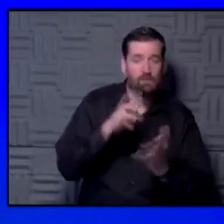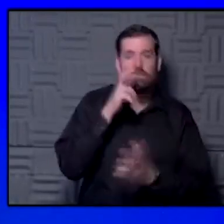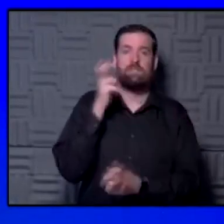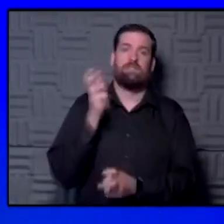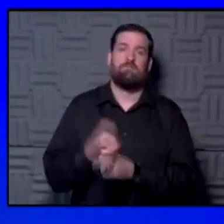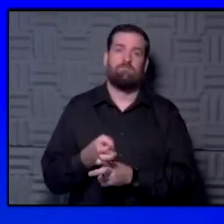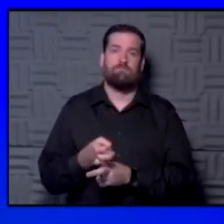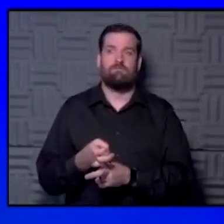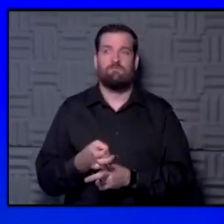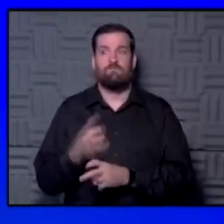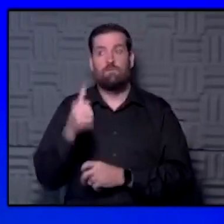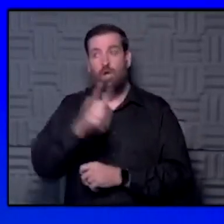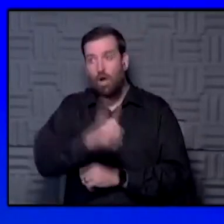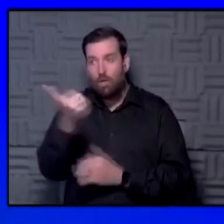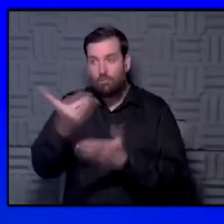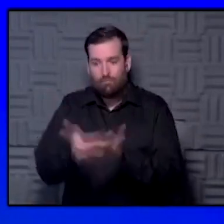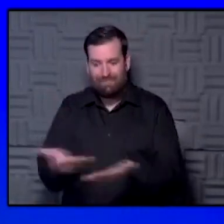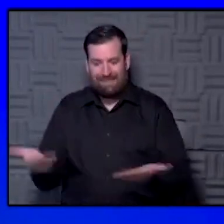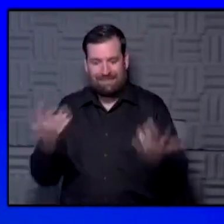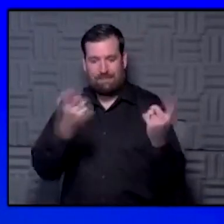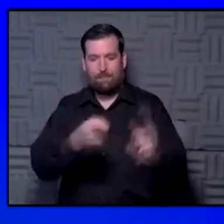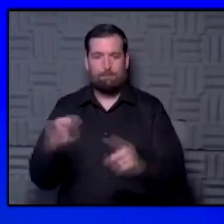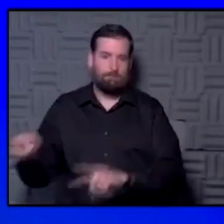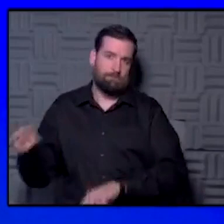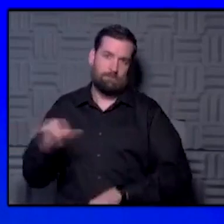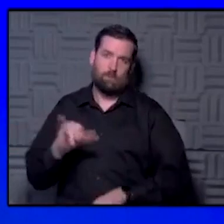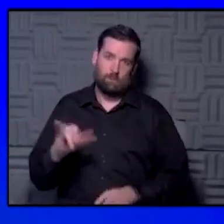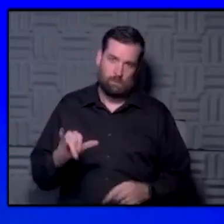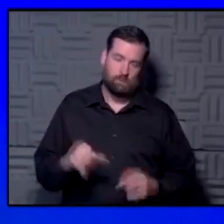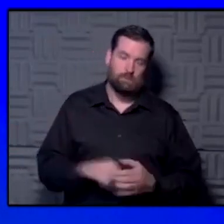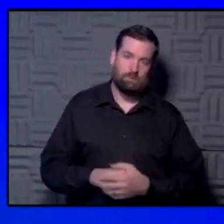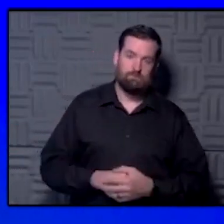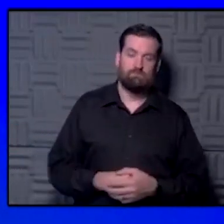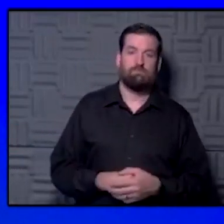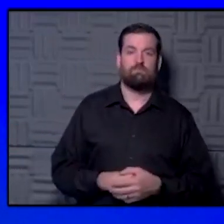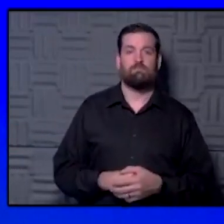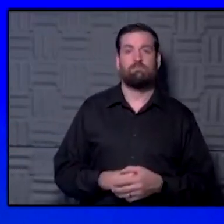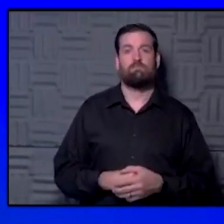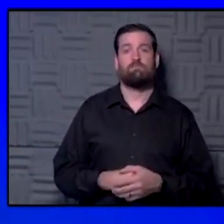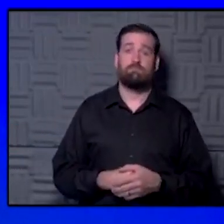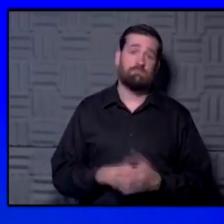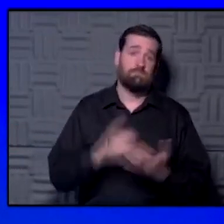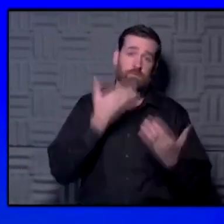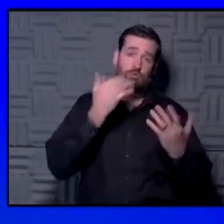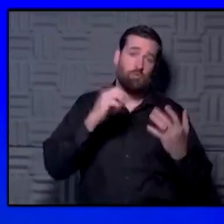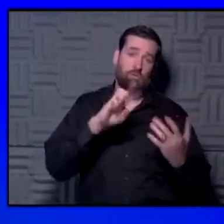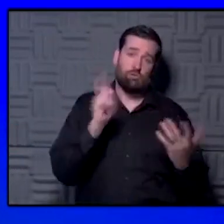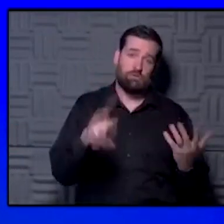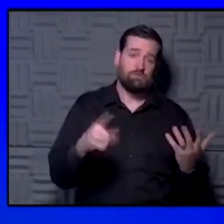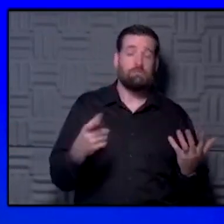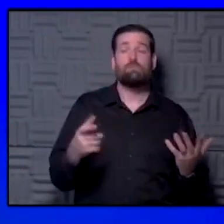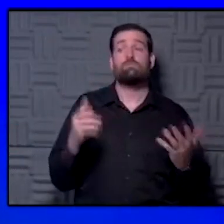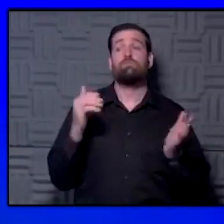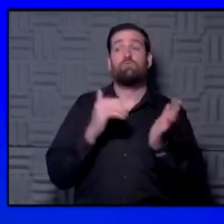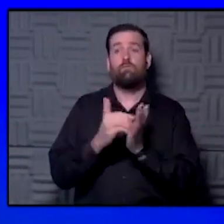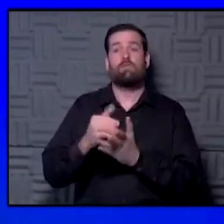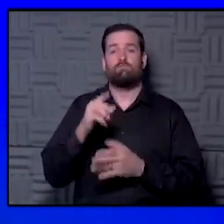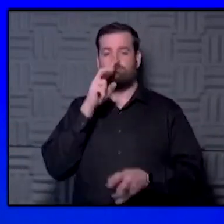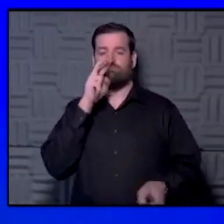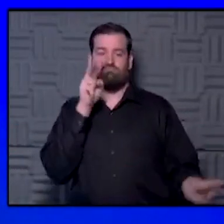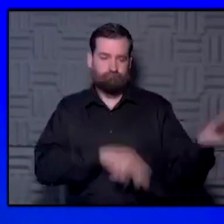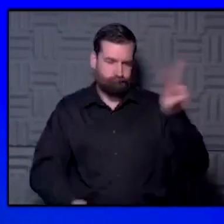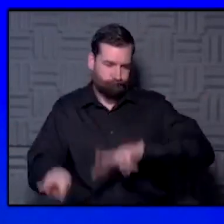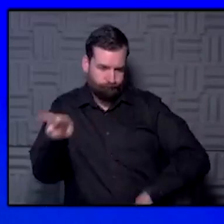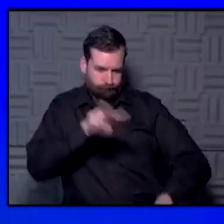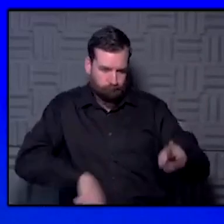because you have these other interventions that are taking place. But it's a very good question. A lot of these studies are observational, looking